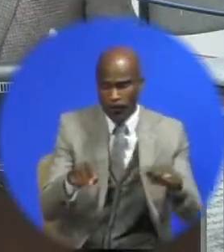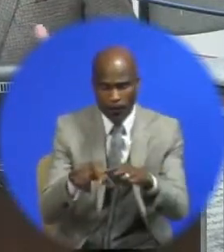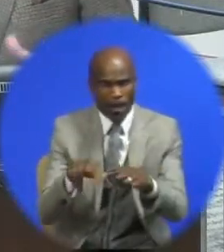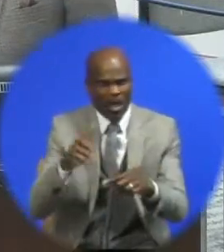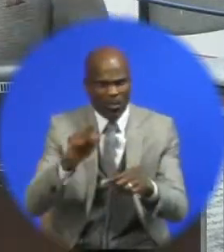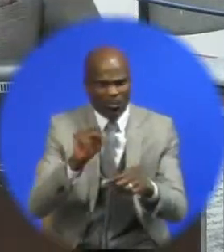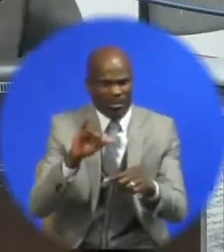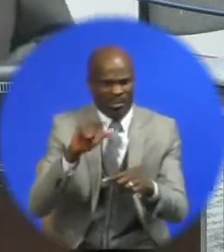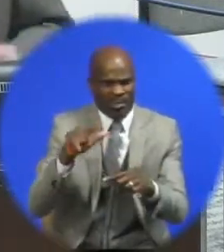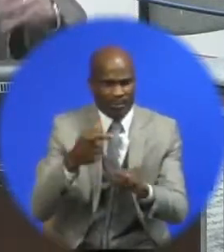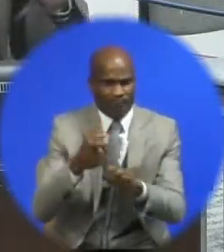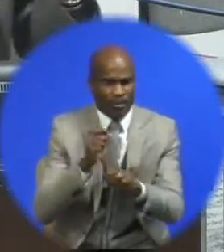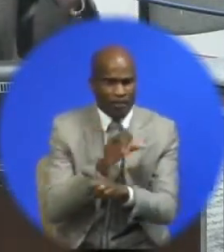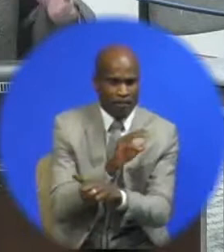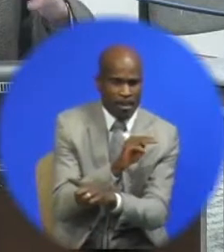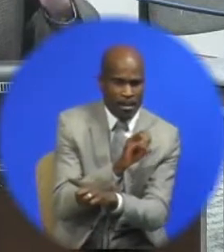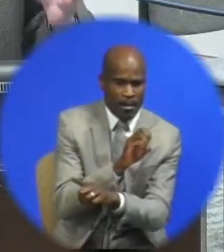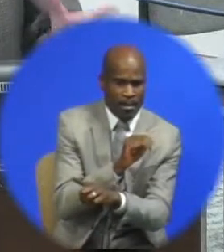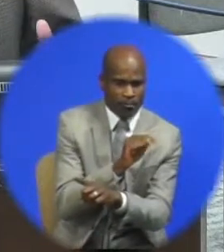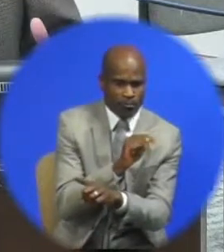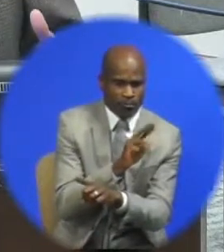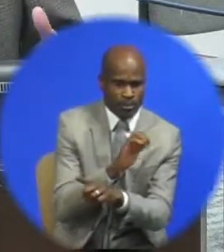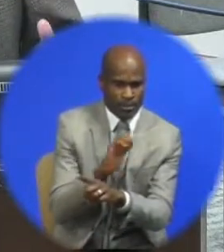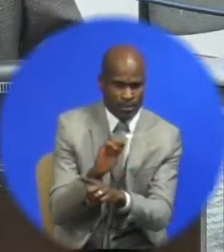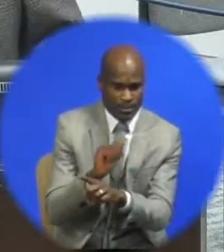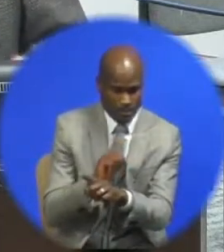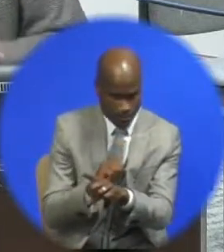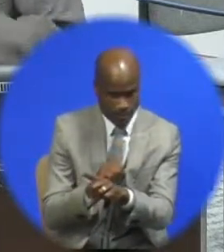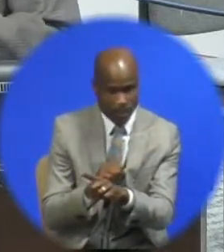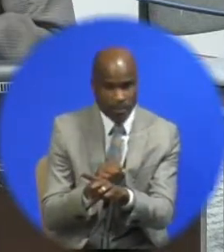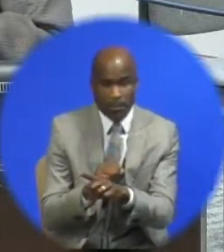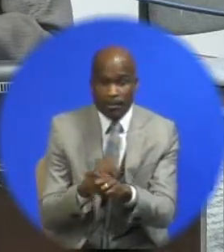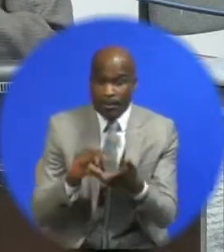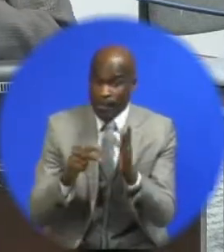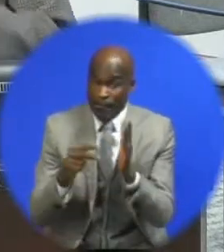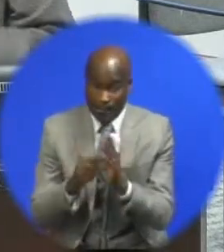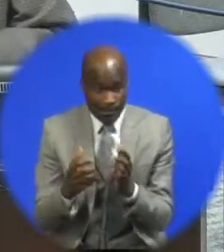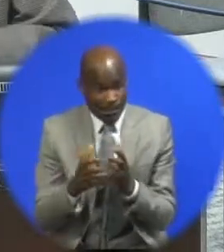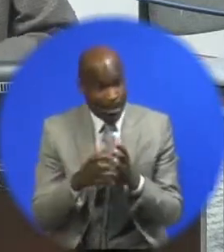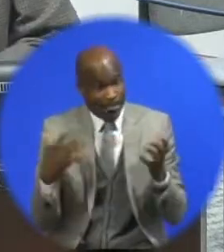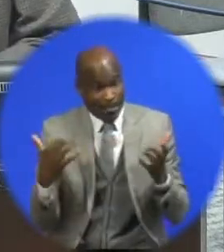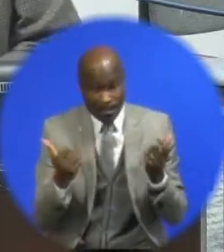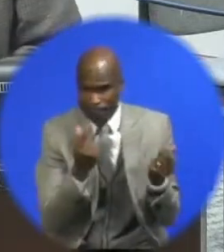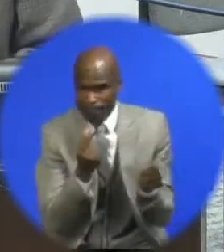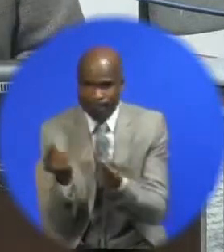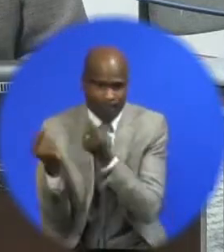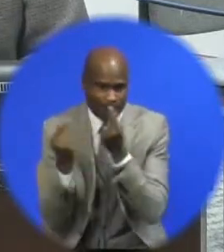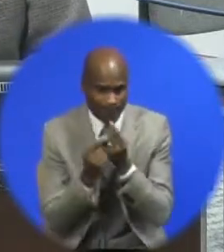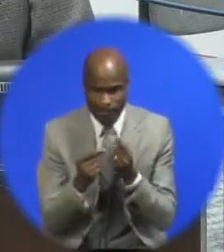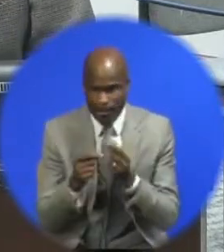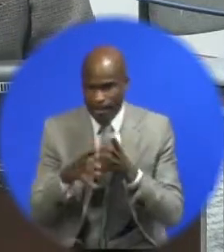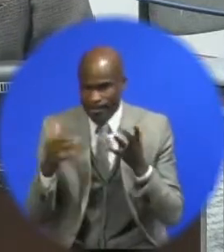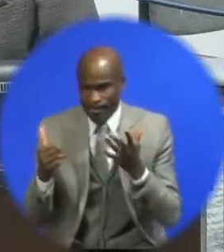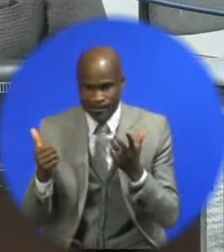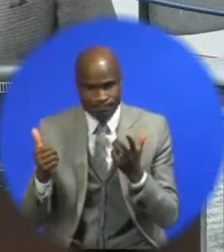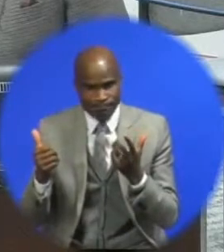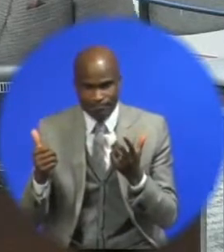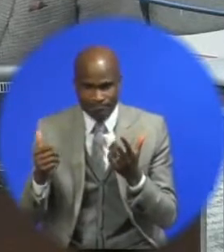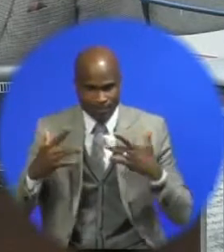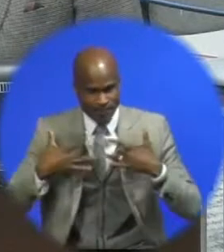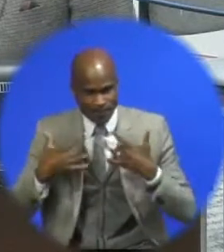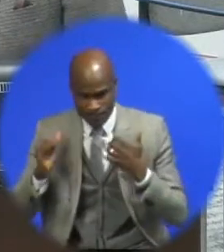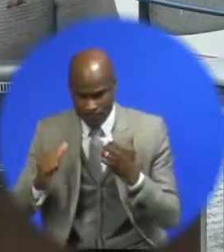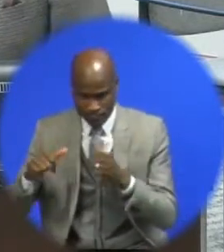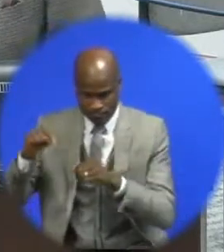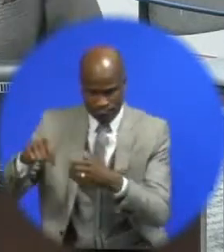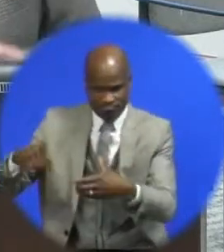lot of activity that's going to be going on in this area, and then obviously a lot around the lake, and then